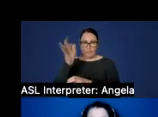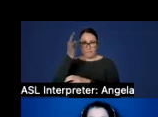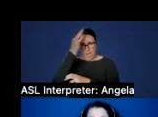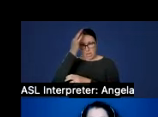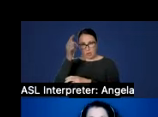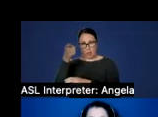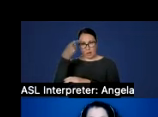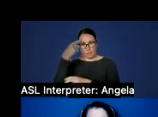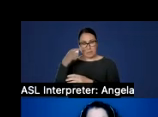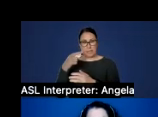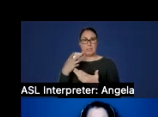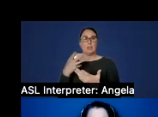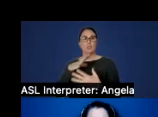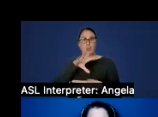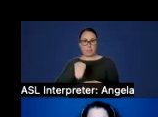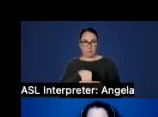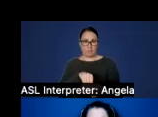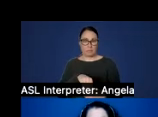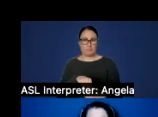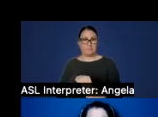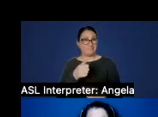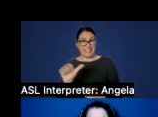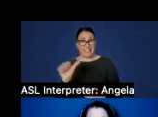your experience?